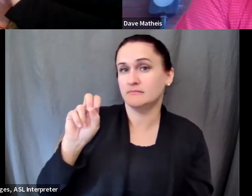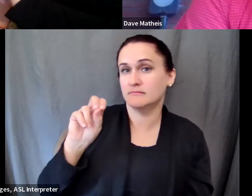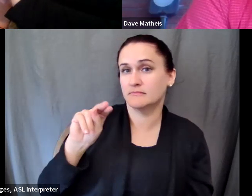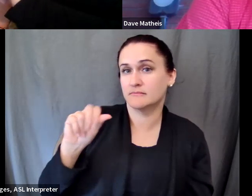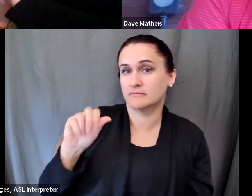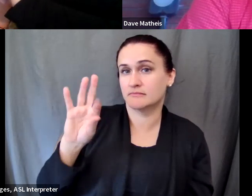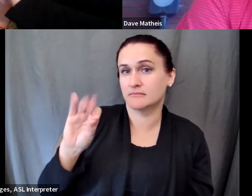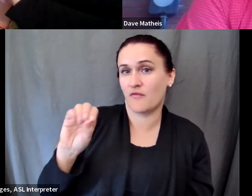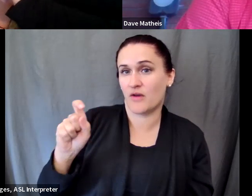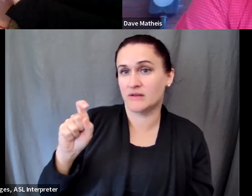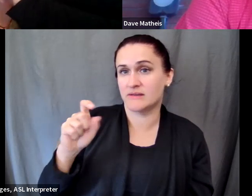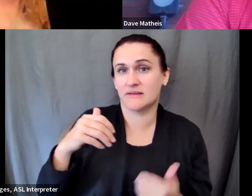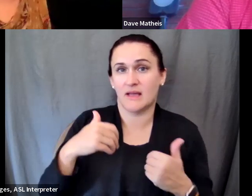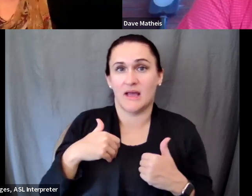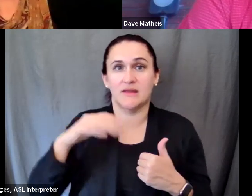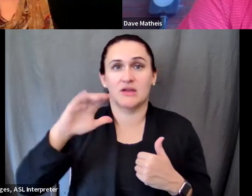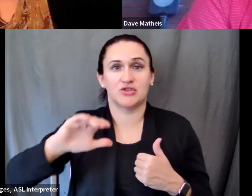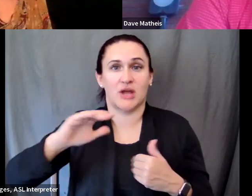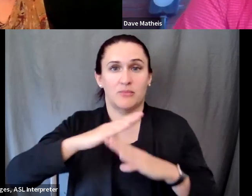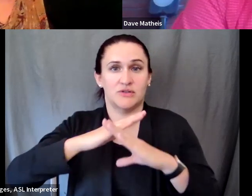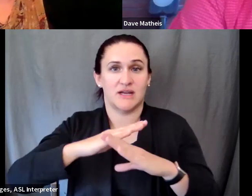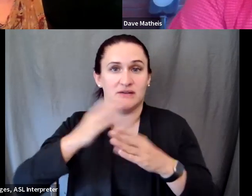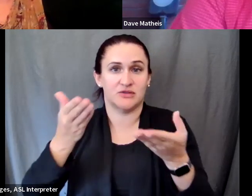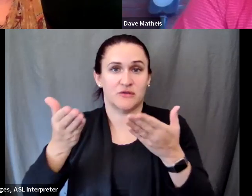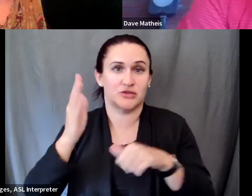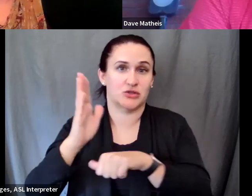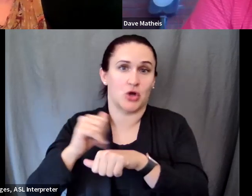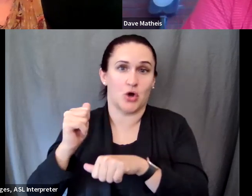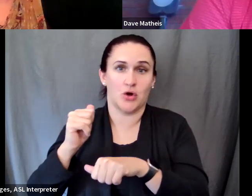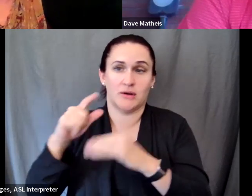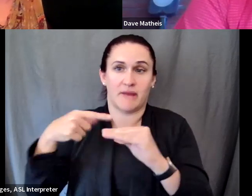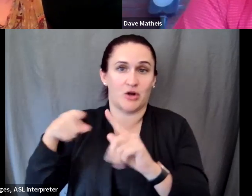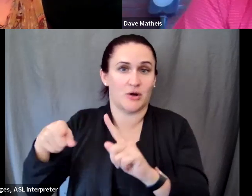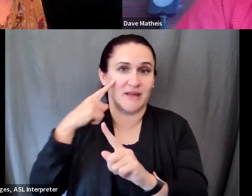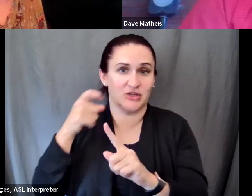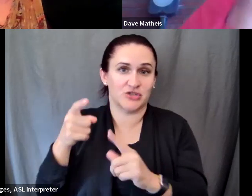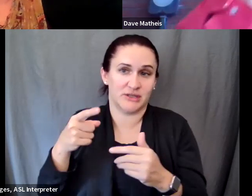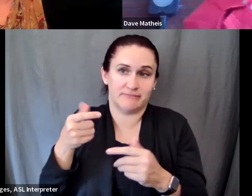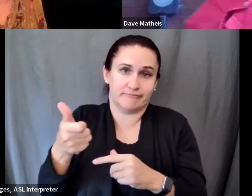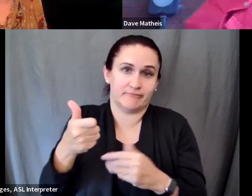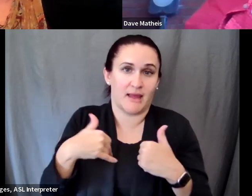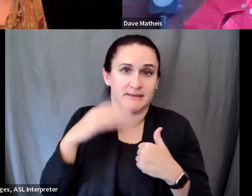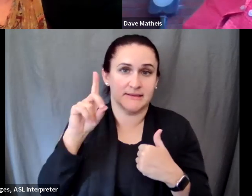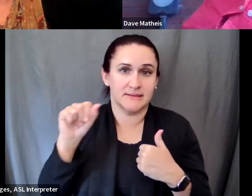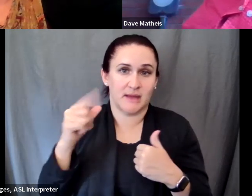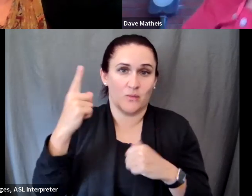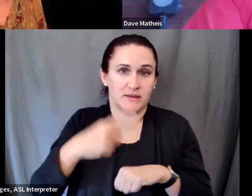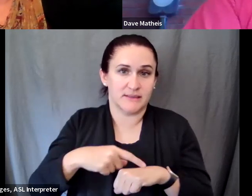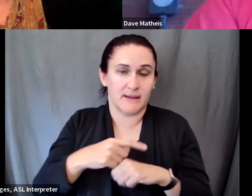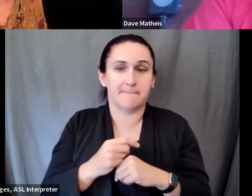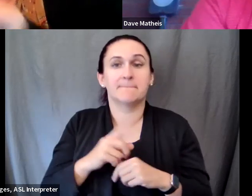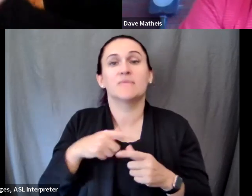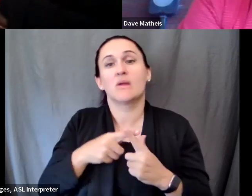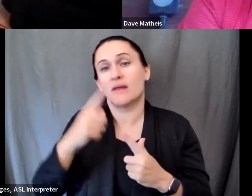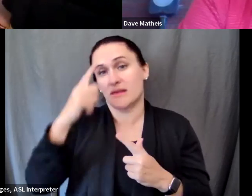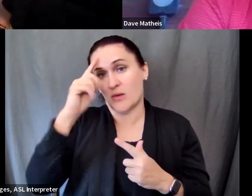had the Child Protective Services called on her just because she had a disability at one point. So we thought it would be a good